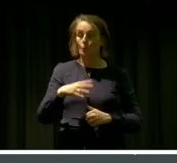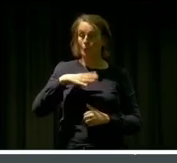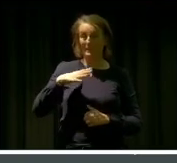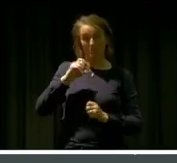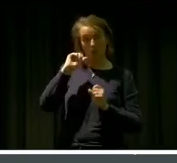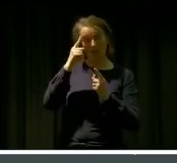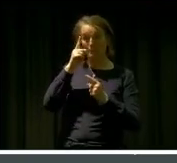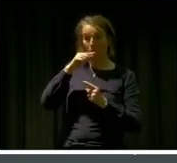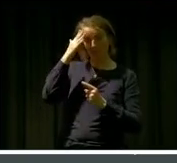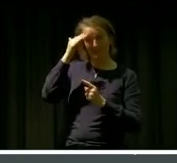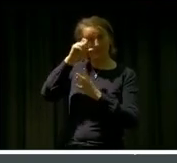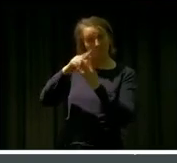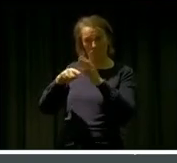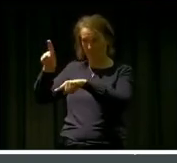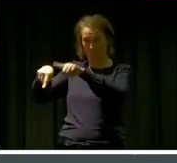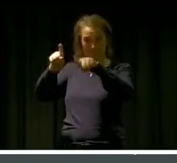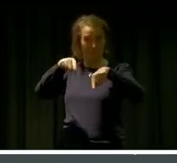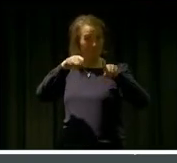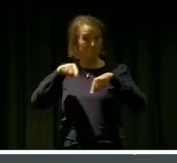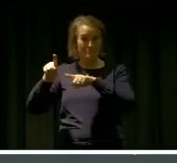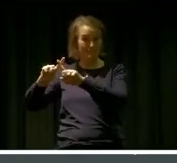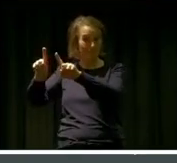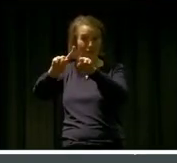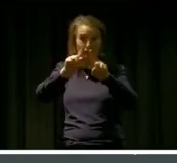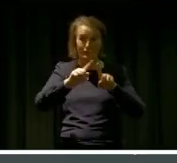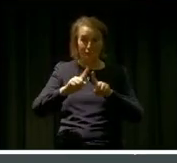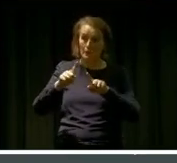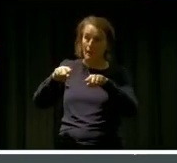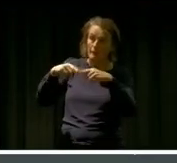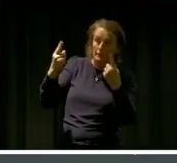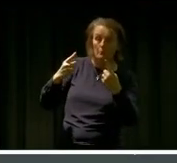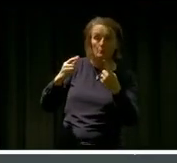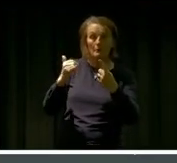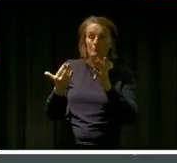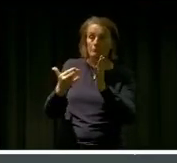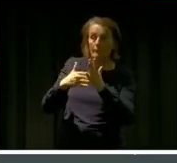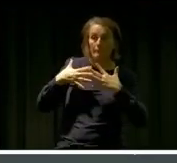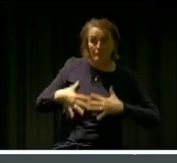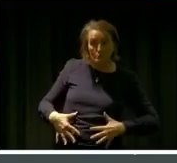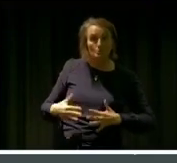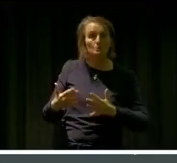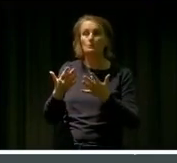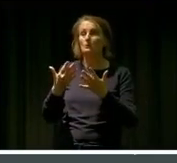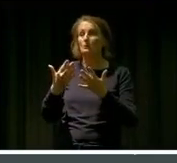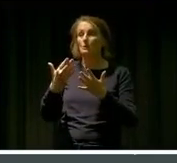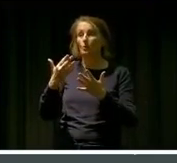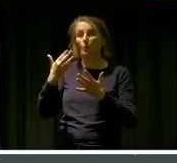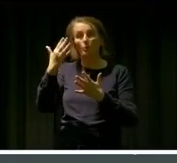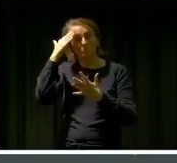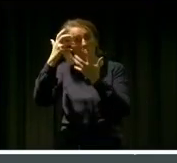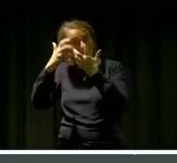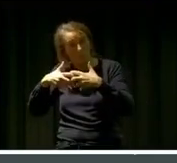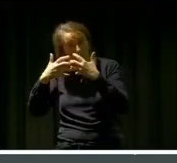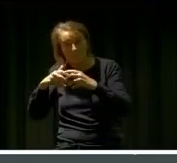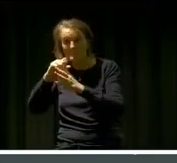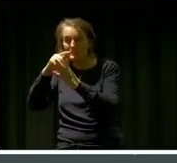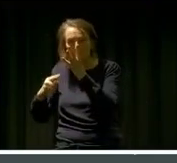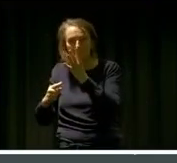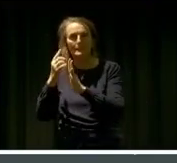with intellectual disability may have a wide range of cognitive or physical presentations, meaning that health interventions must be